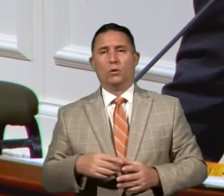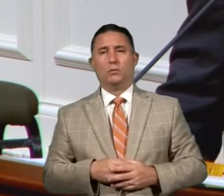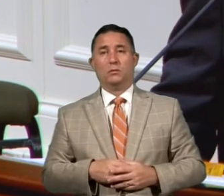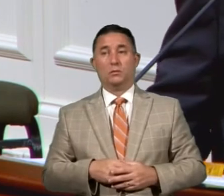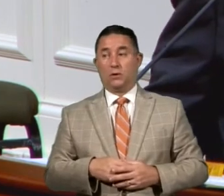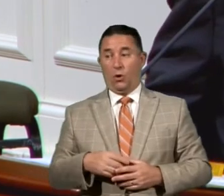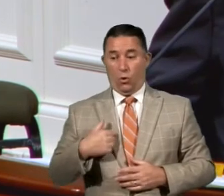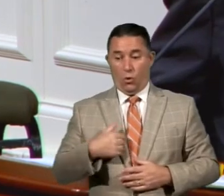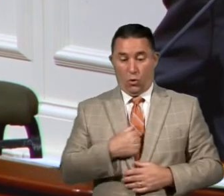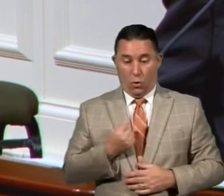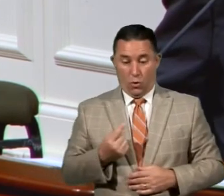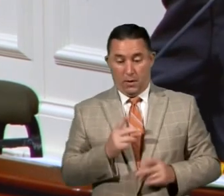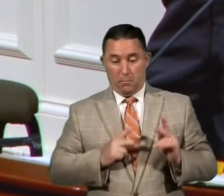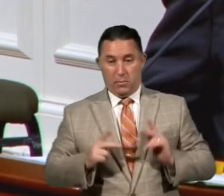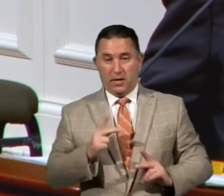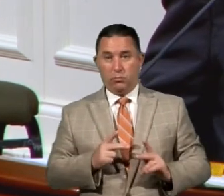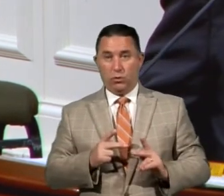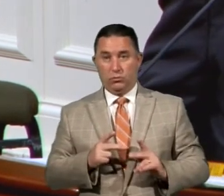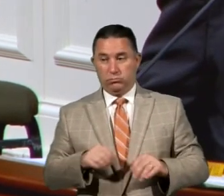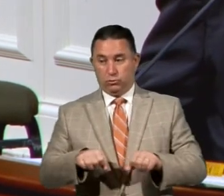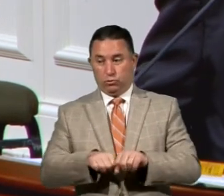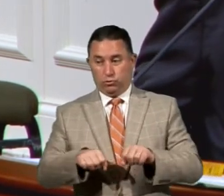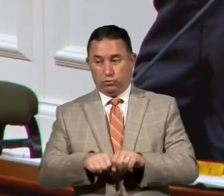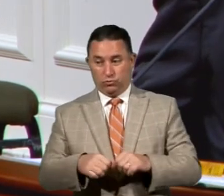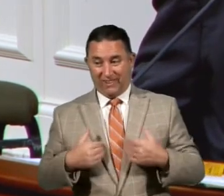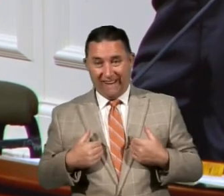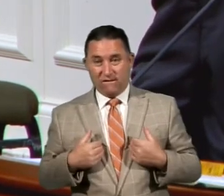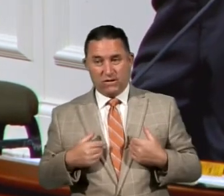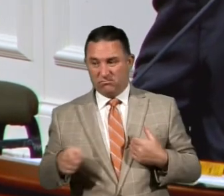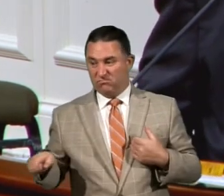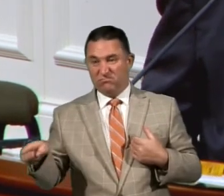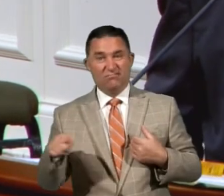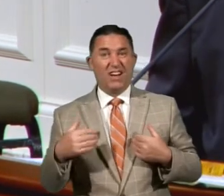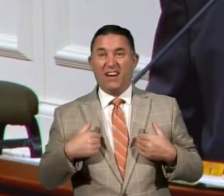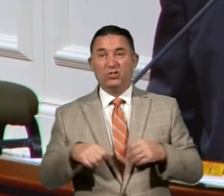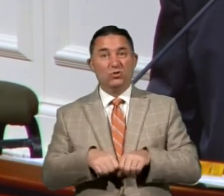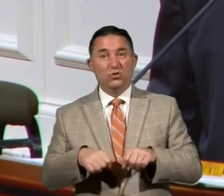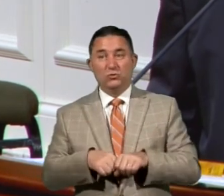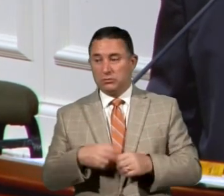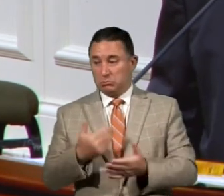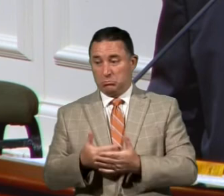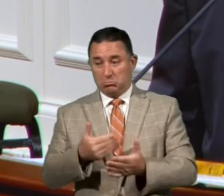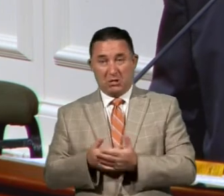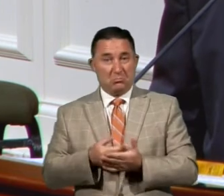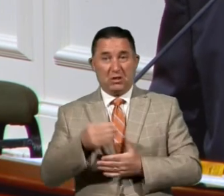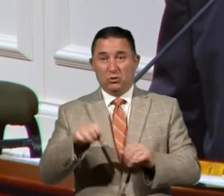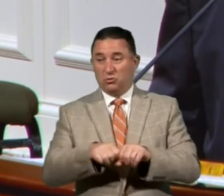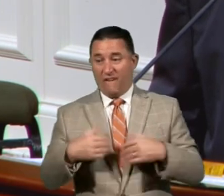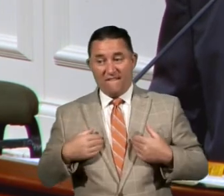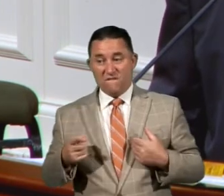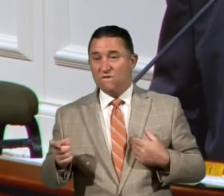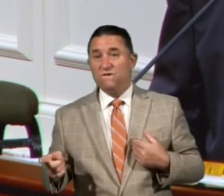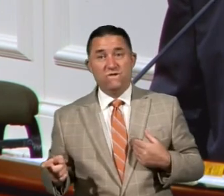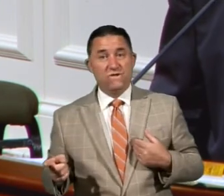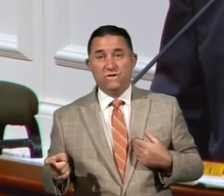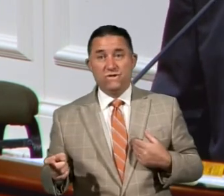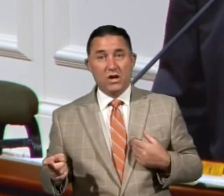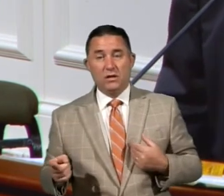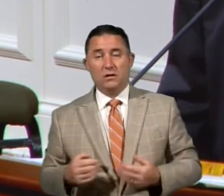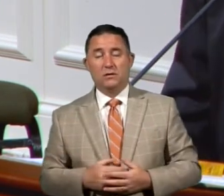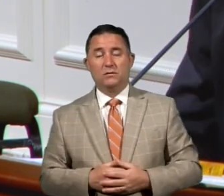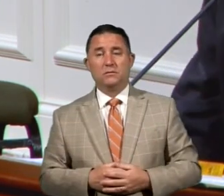Pastor, we were the only people there with shoes on. The people didn't have money for shoes.